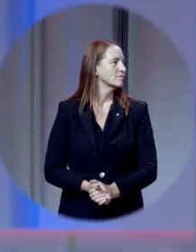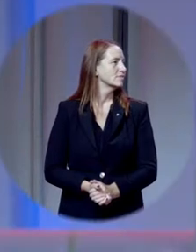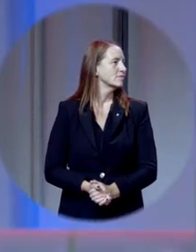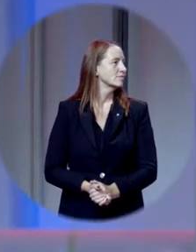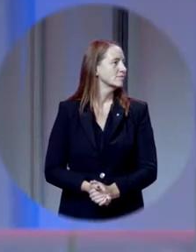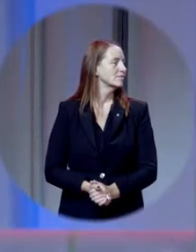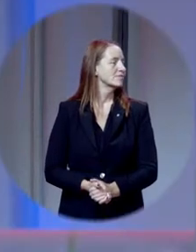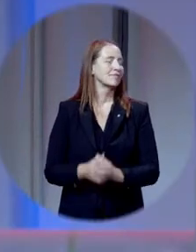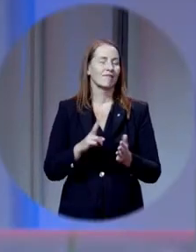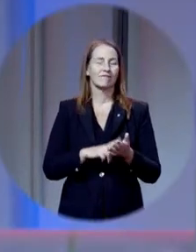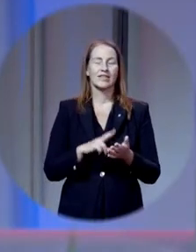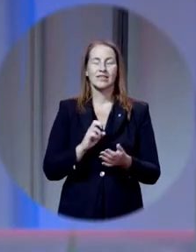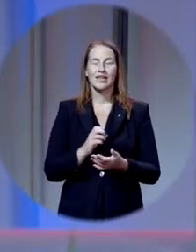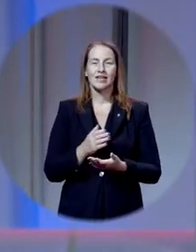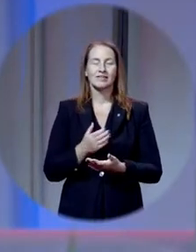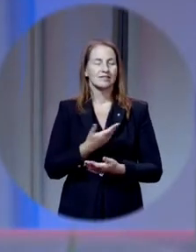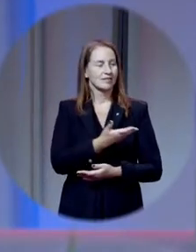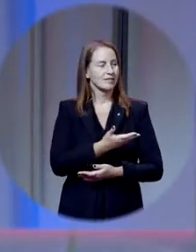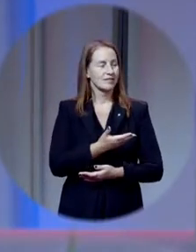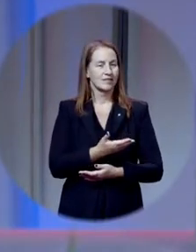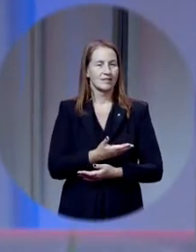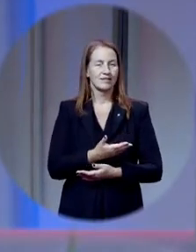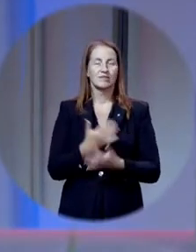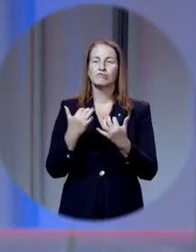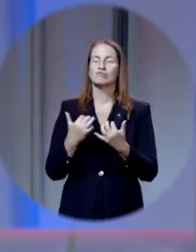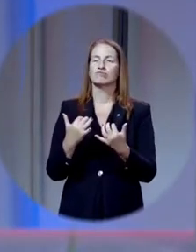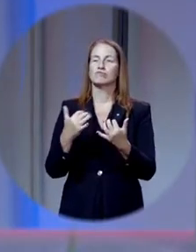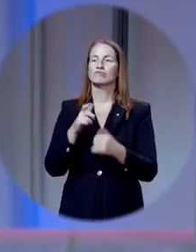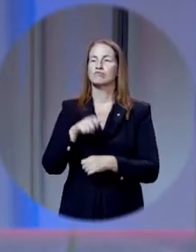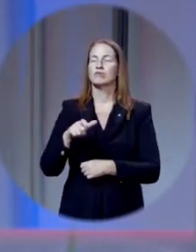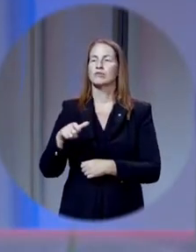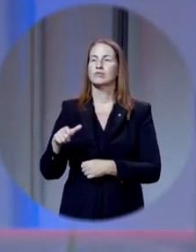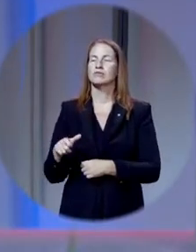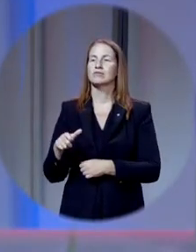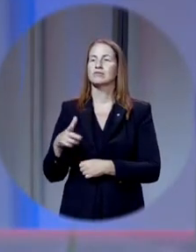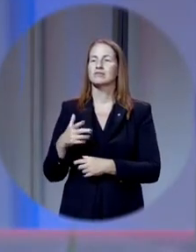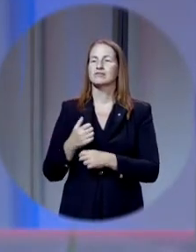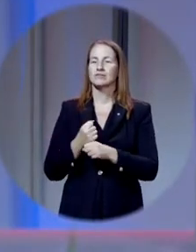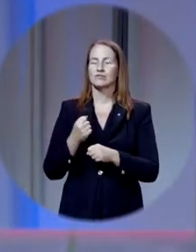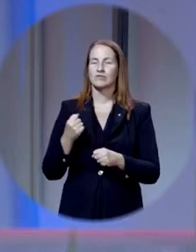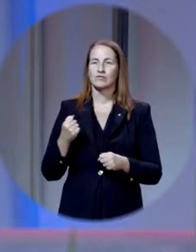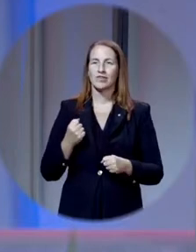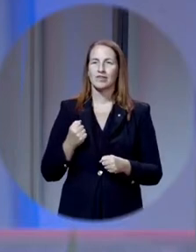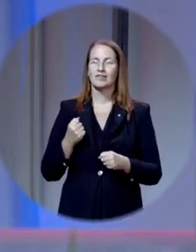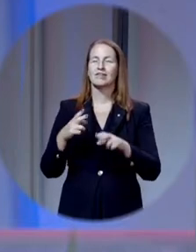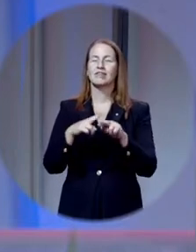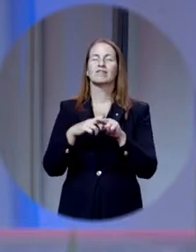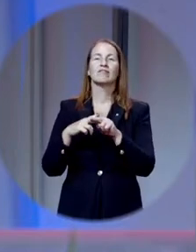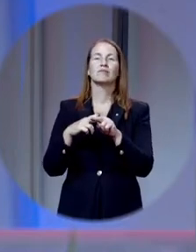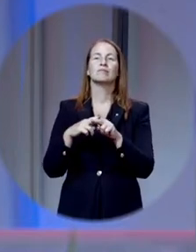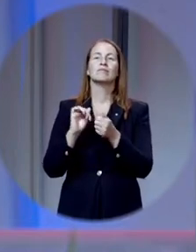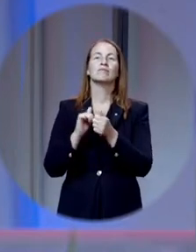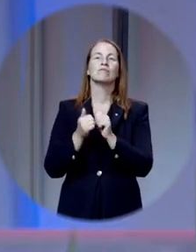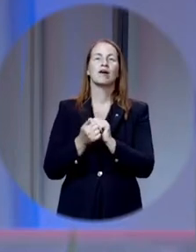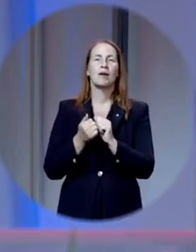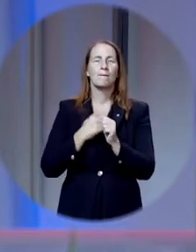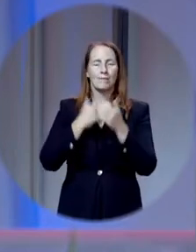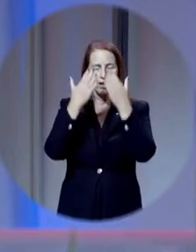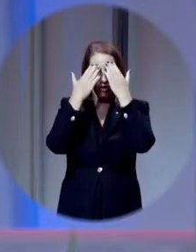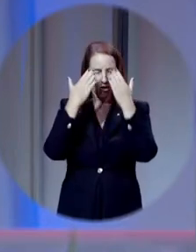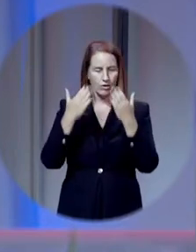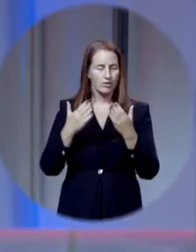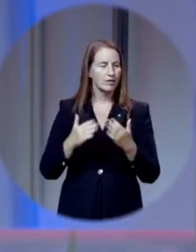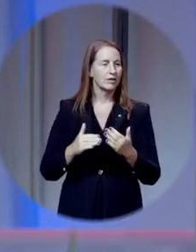Vice Chancellor, distinguished guests, graduates and graduates, families and friends, it is my honor